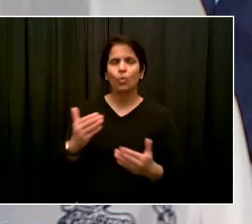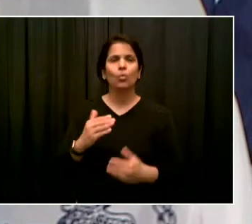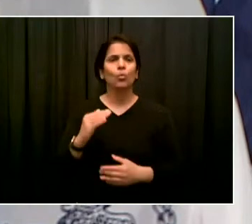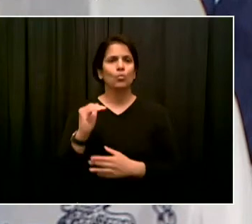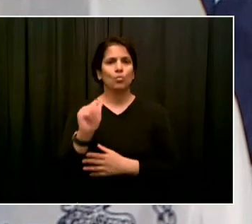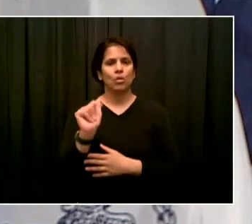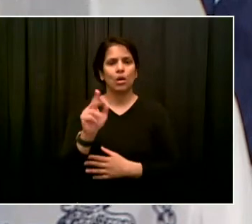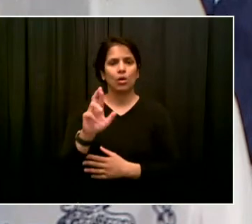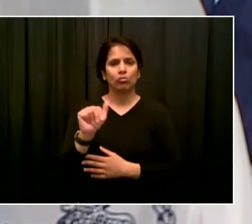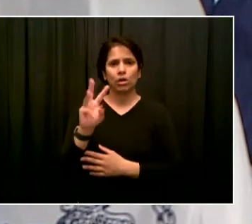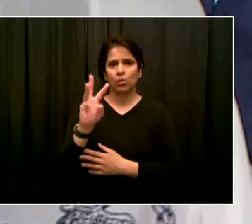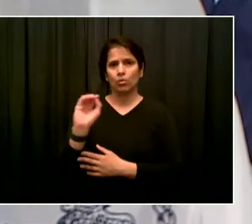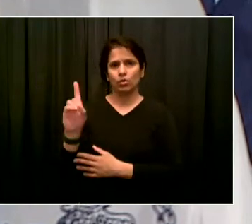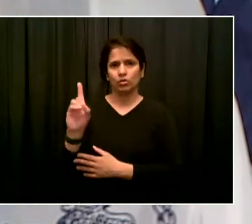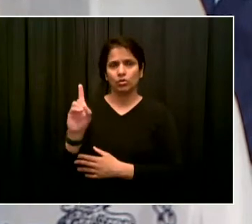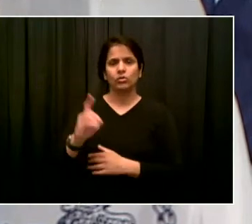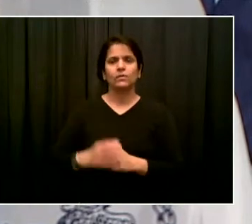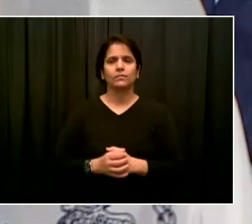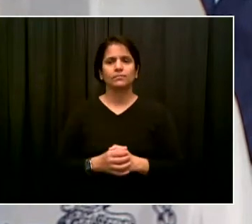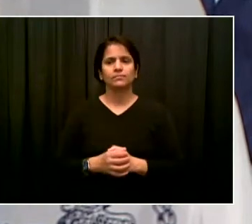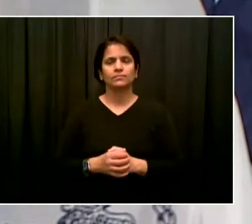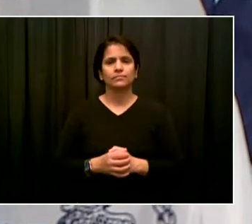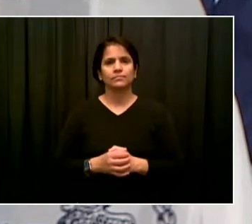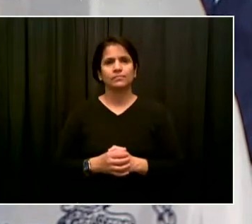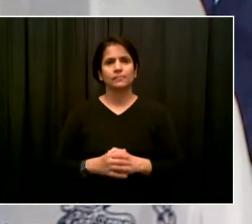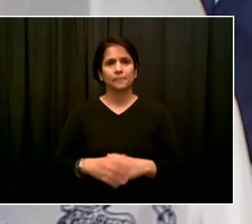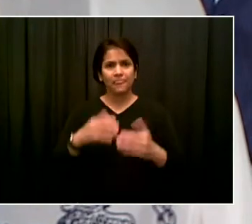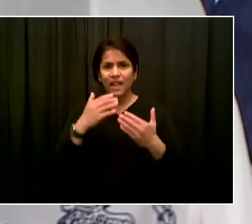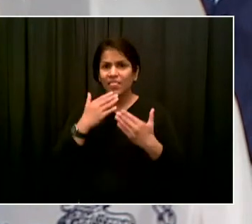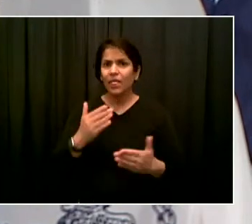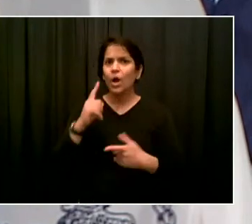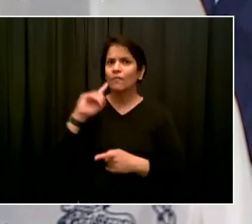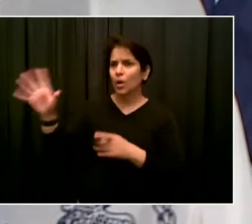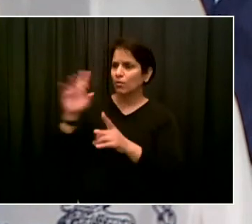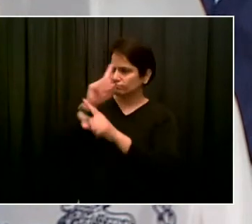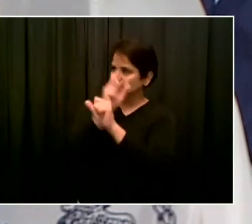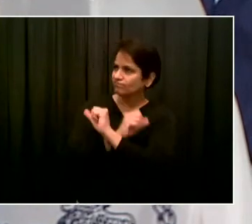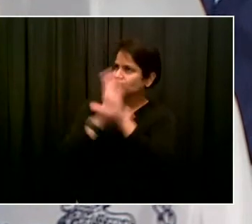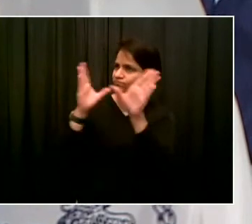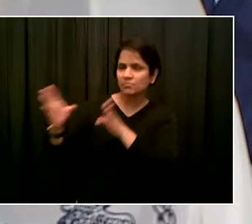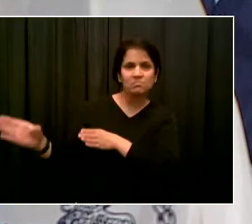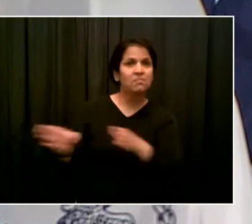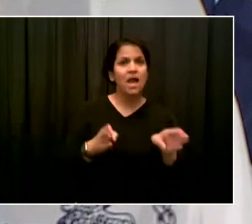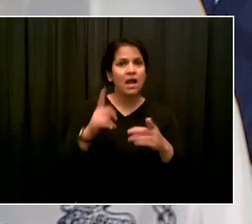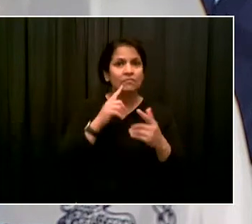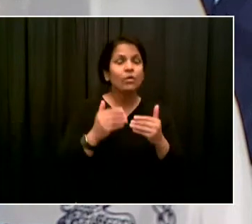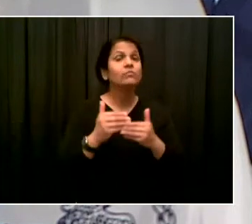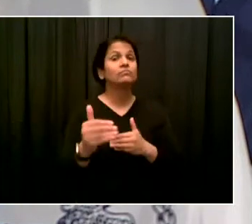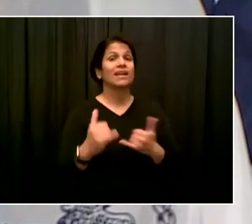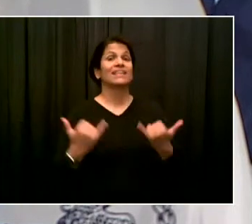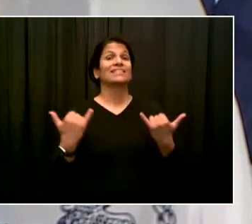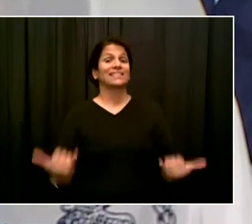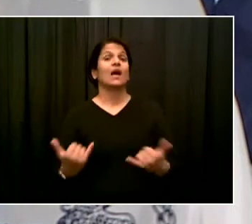and I'm glad that her vision is coming to life today. It's my pleasure to introduce Councilmember Alika Ampry-Samuel.